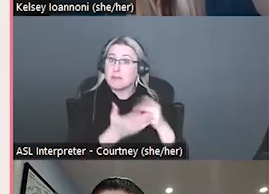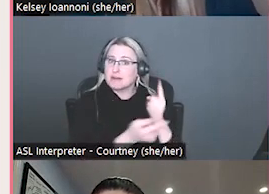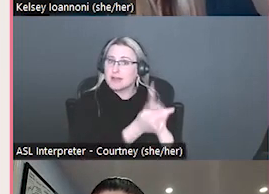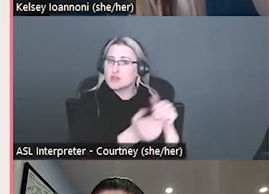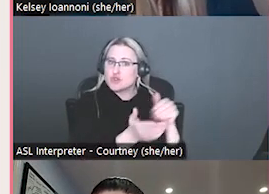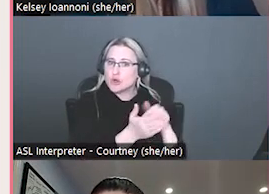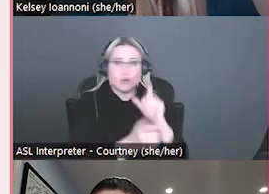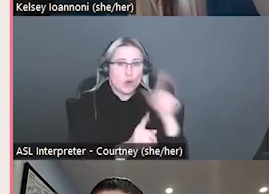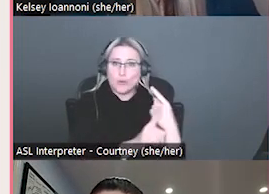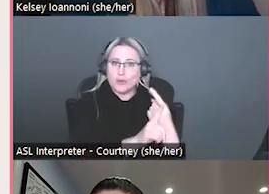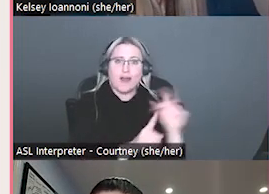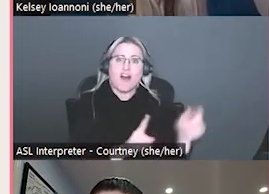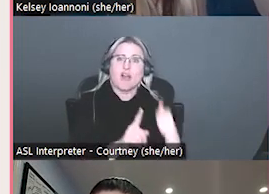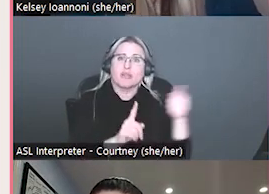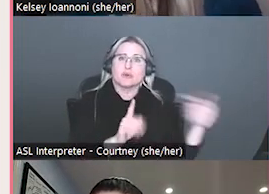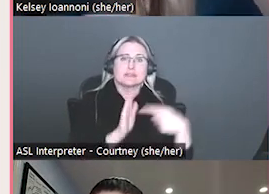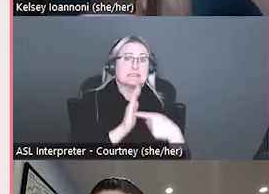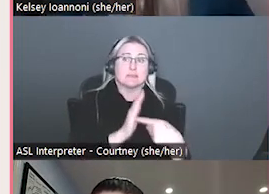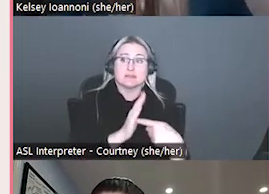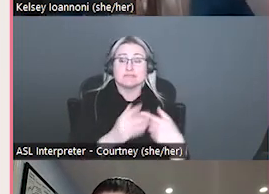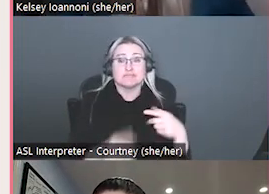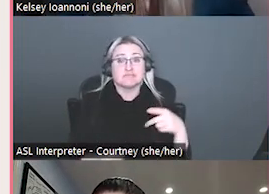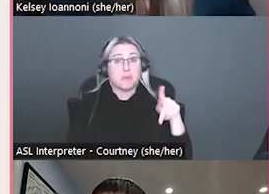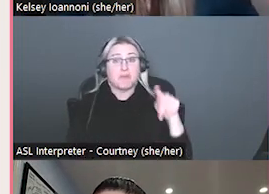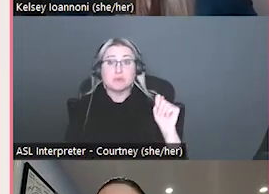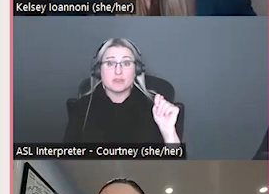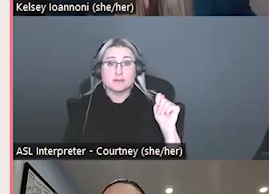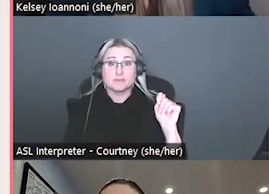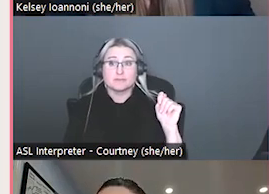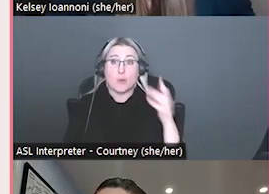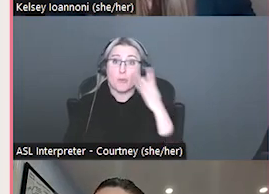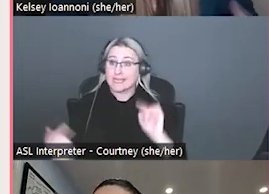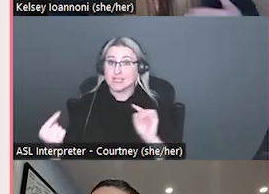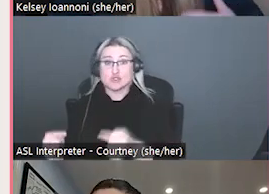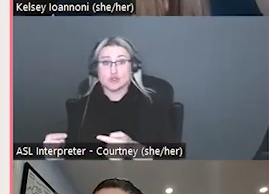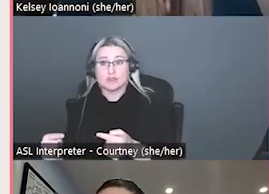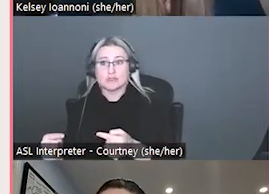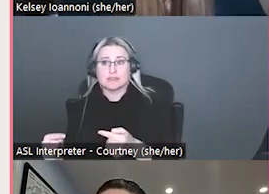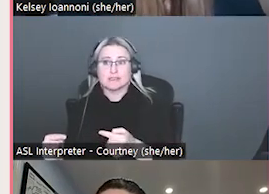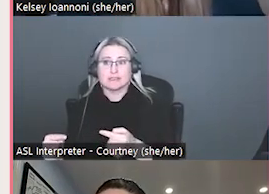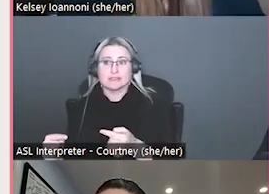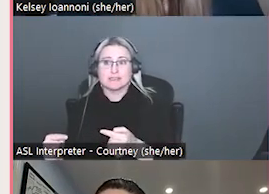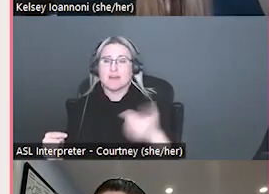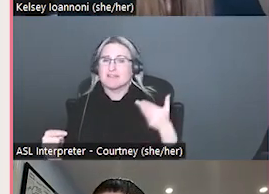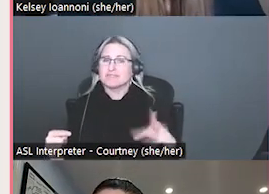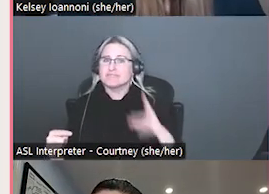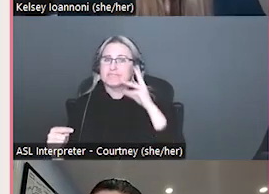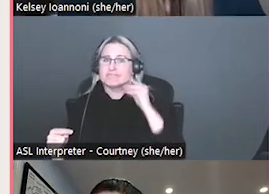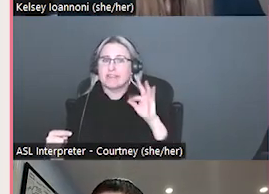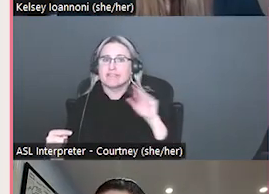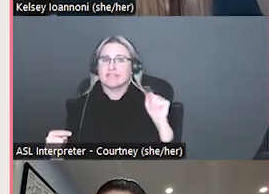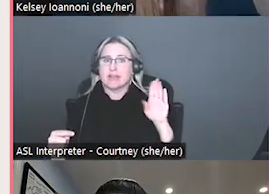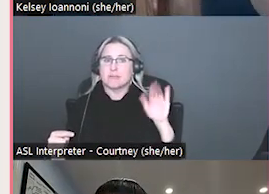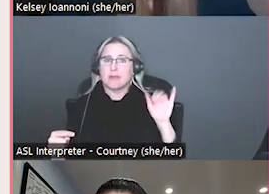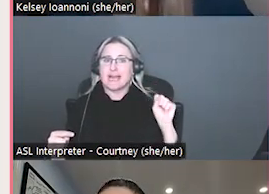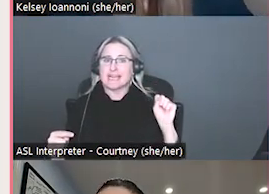is seeing a healthcare provider, whether it's a physiotherapist because of an injury but you have experienced anti-fat bias, you're reluctant to go.